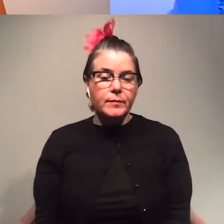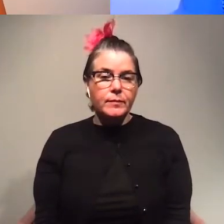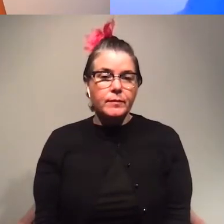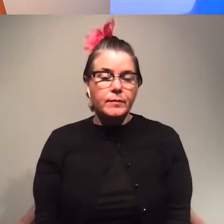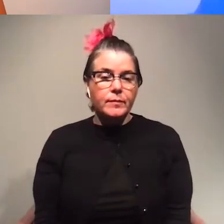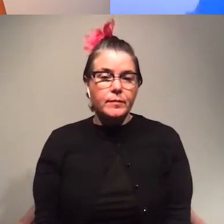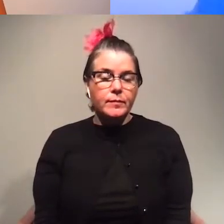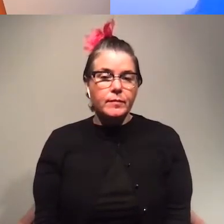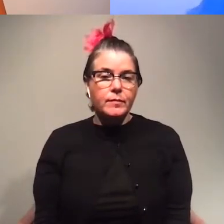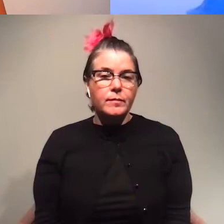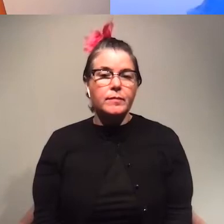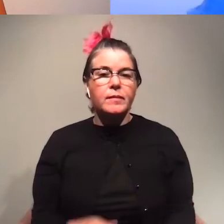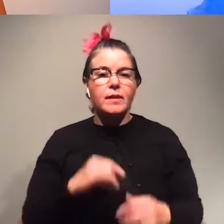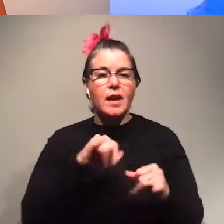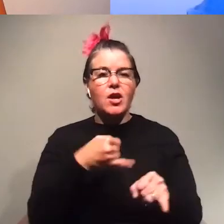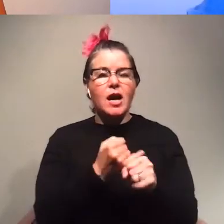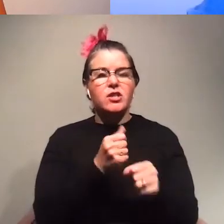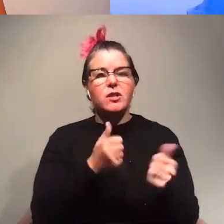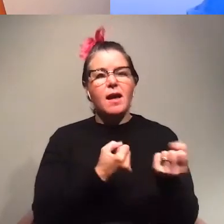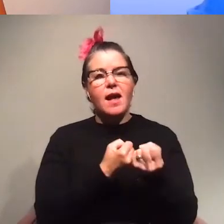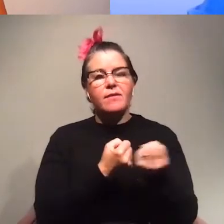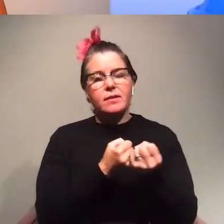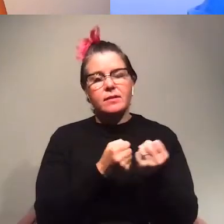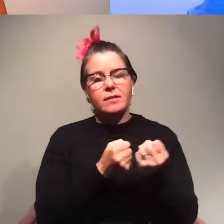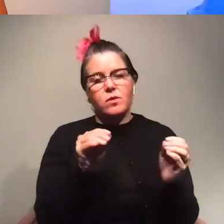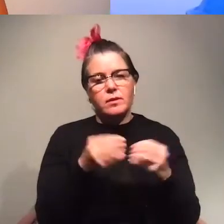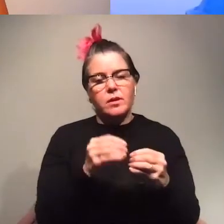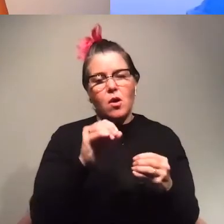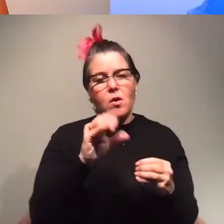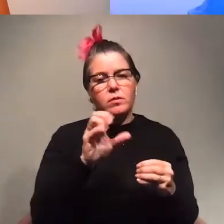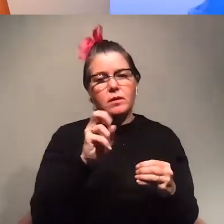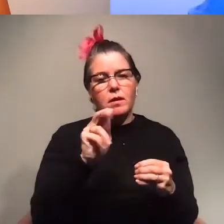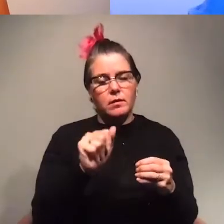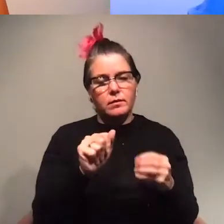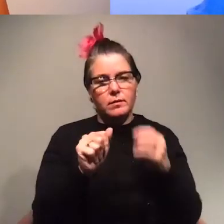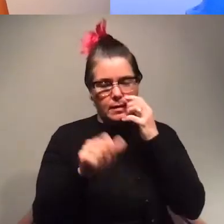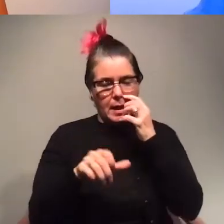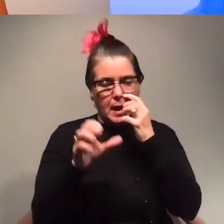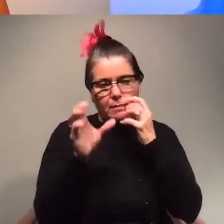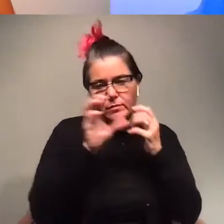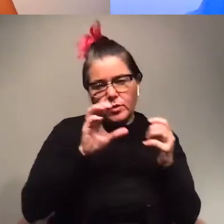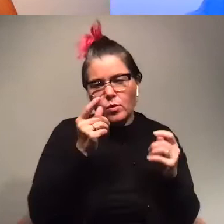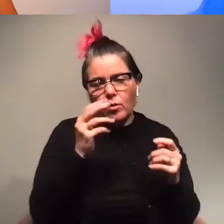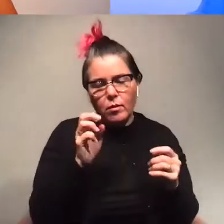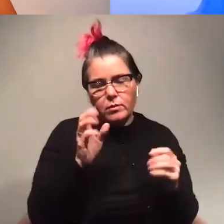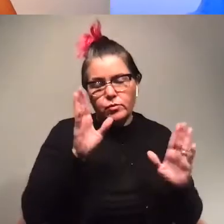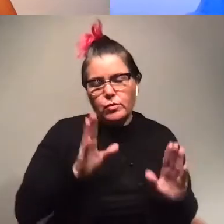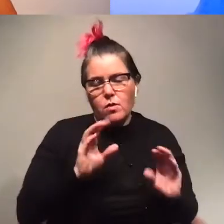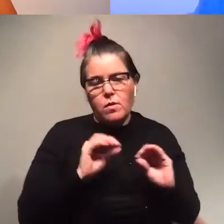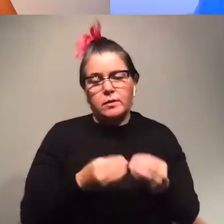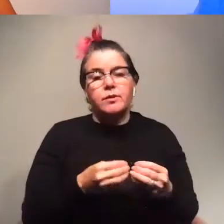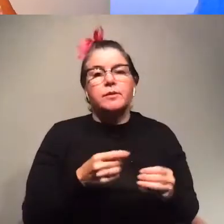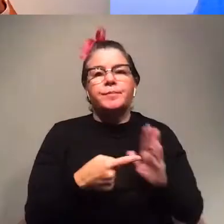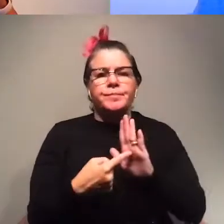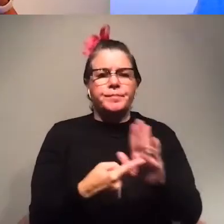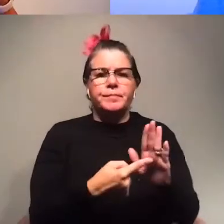this international advocacy organization called Oceana. You all can search them, they're great. But they show